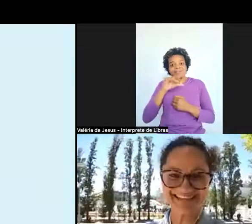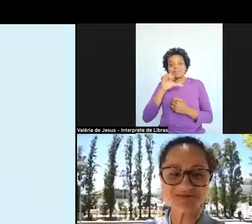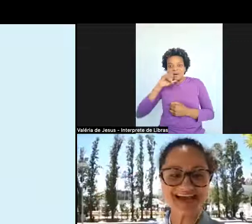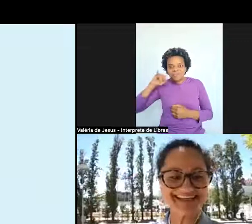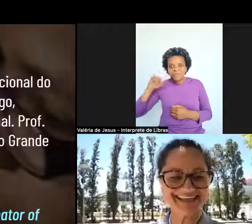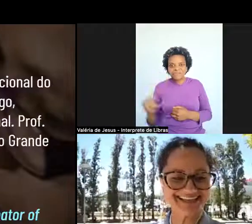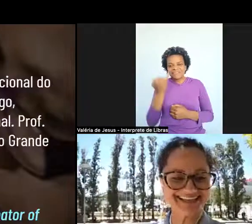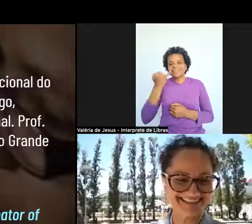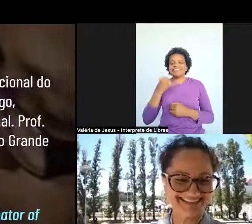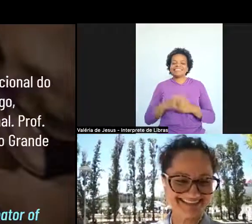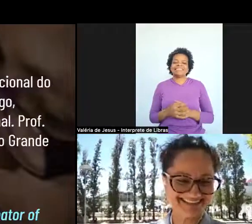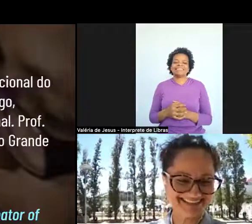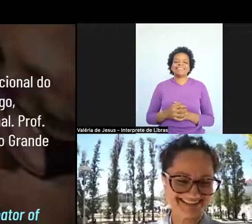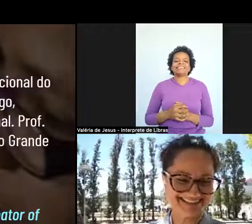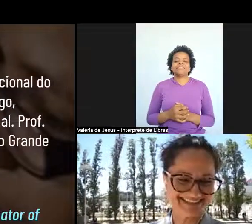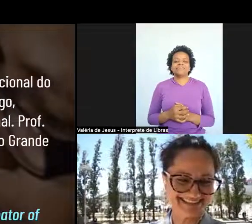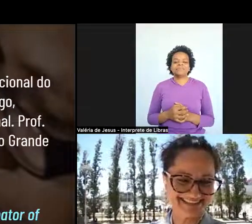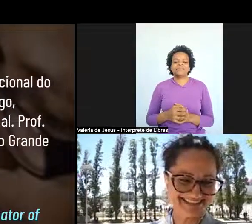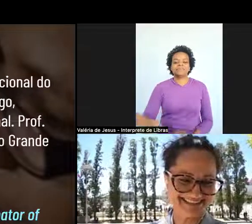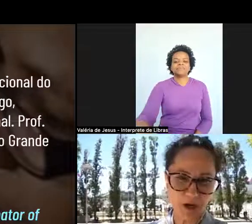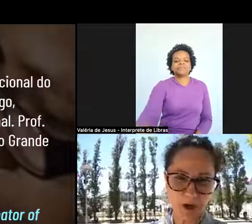Enjoy Lisbon.